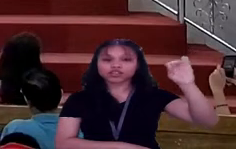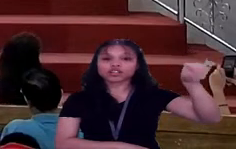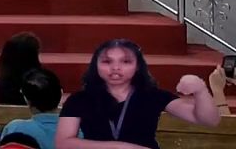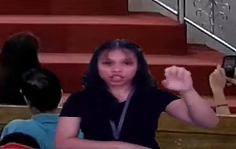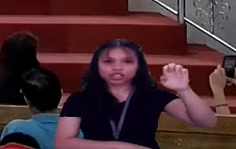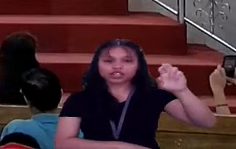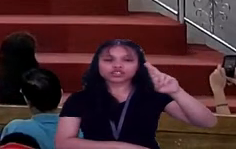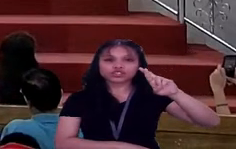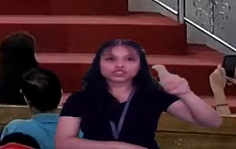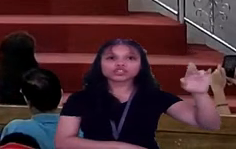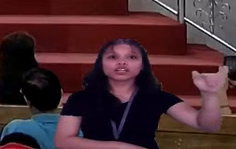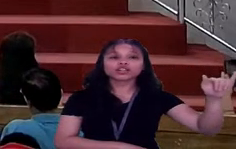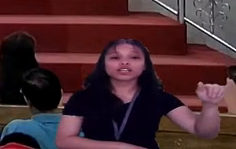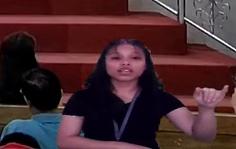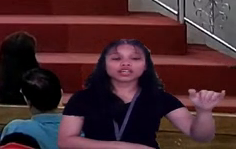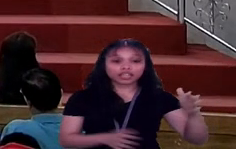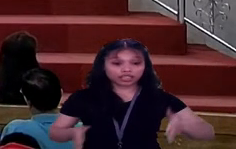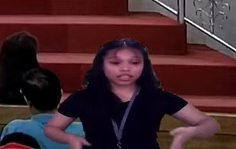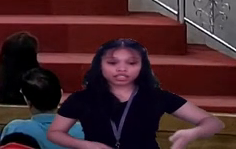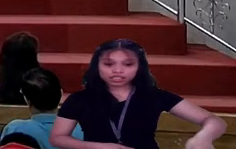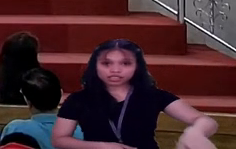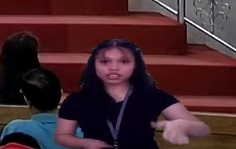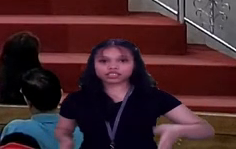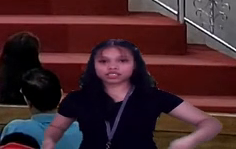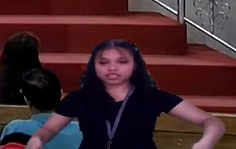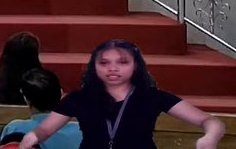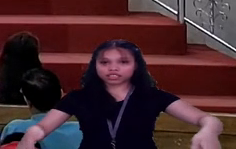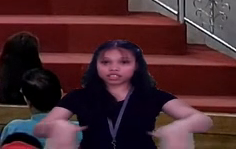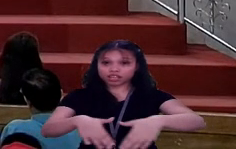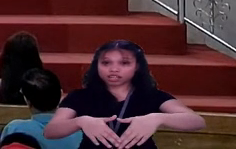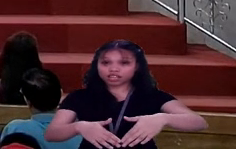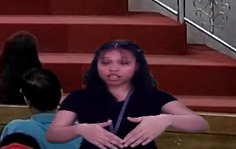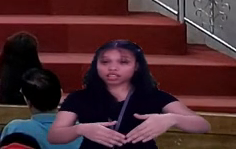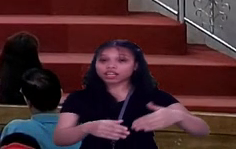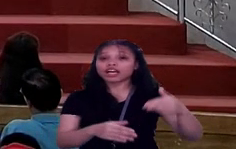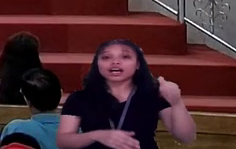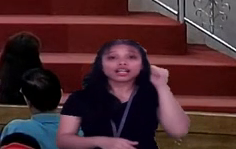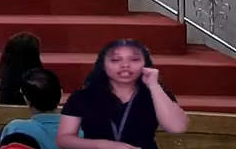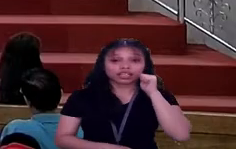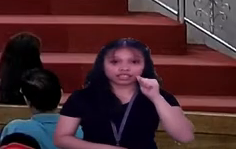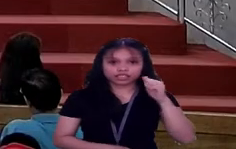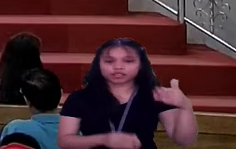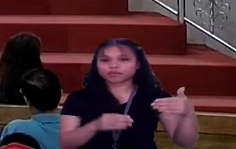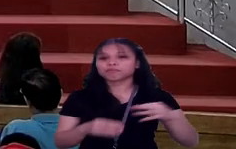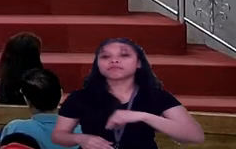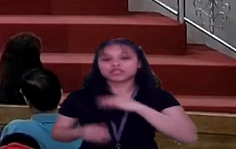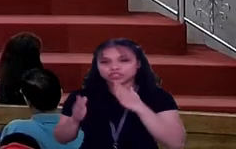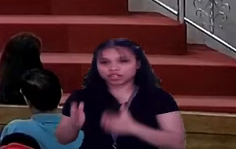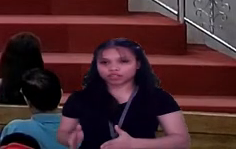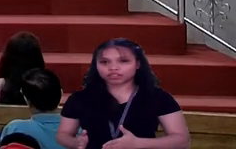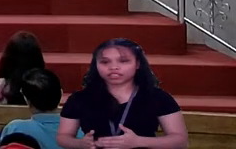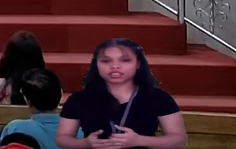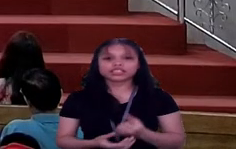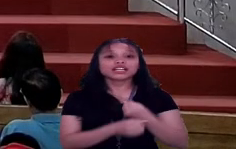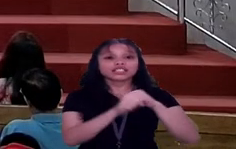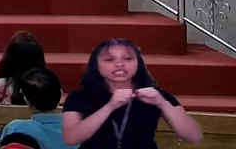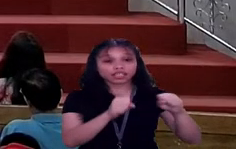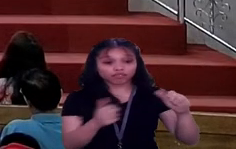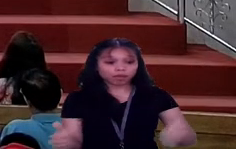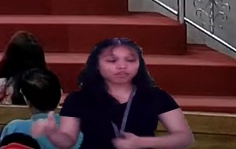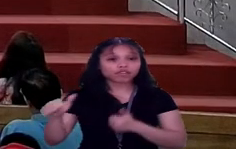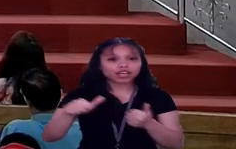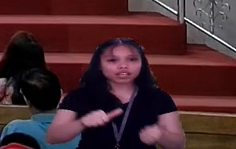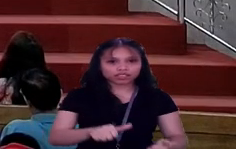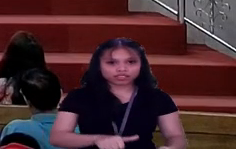Noble, and I'm a single lady missionary to Armenia. And I got saved and baptized at an early age and